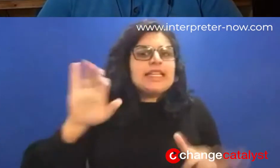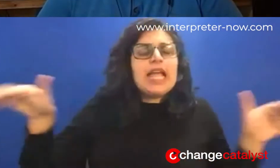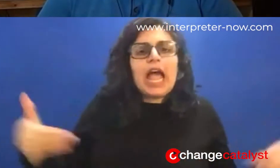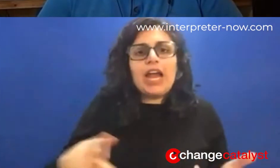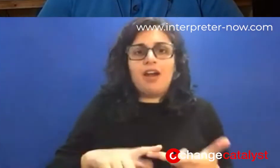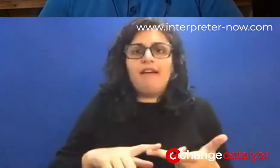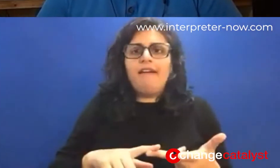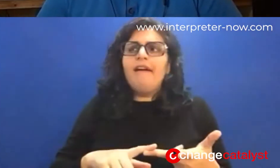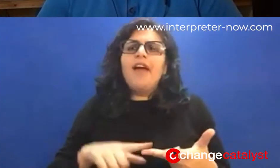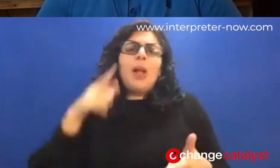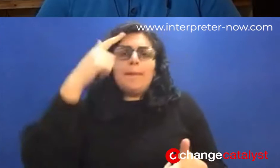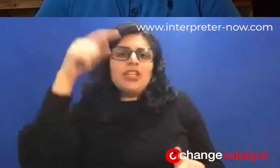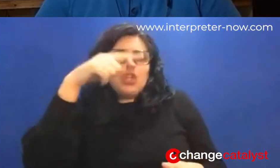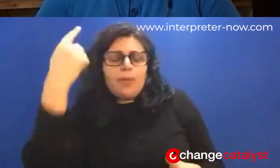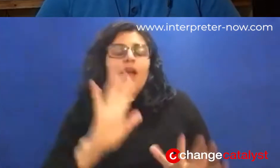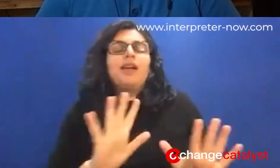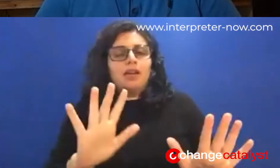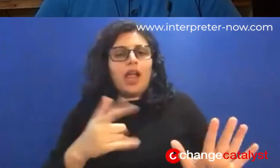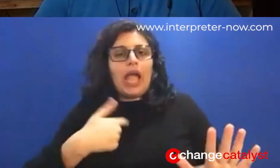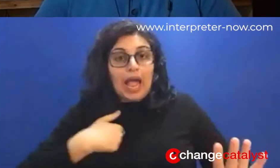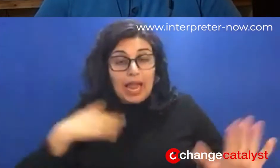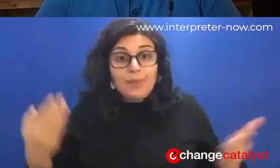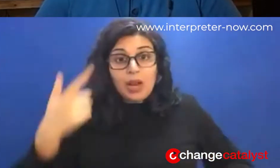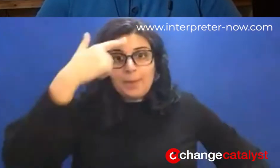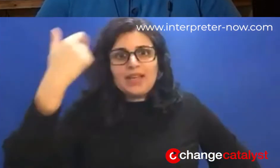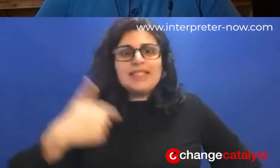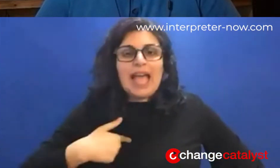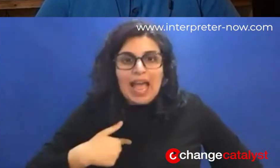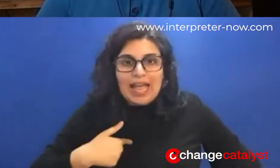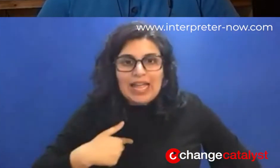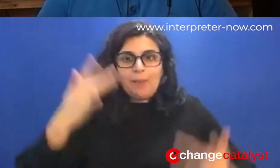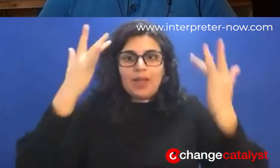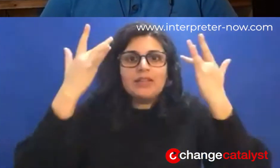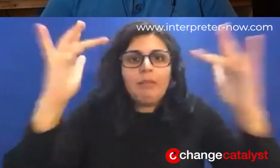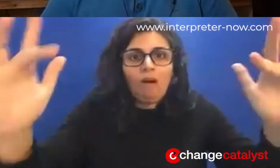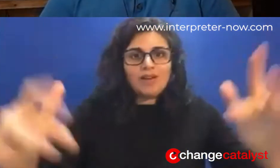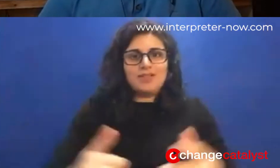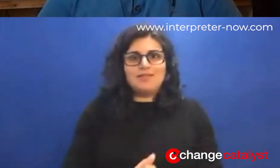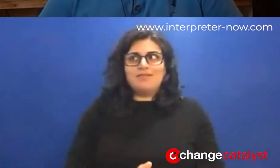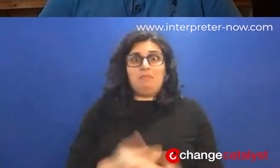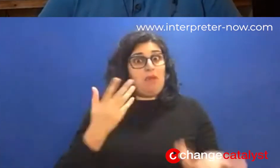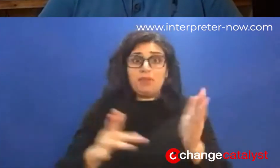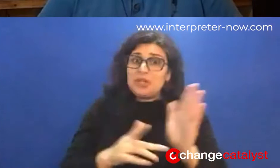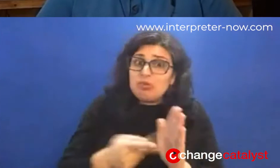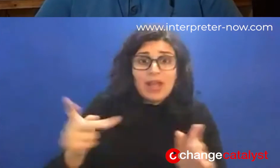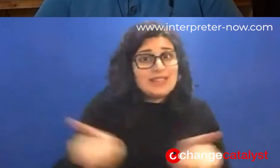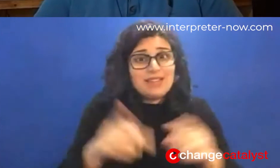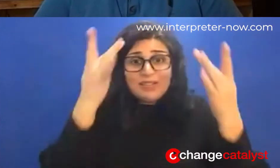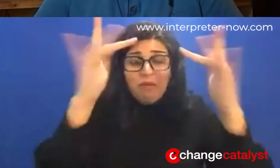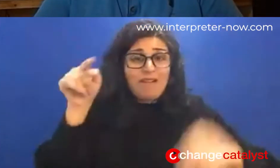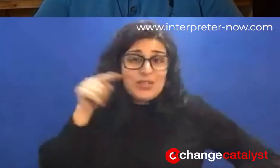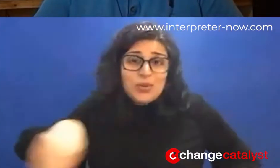you because I grew up with, you have to be twice as smart to get half as much. I am smart. And